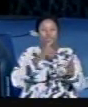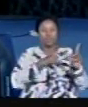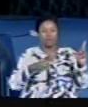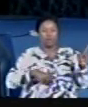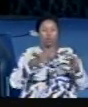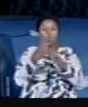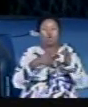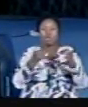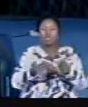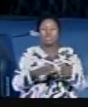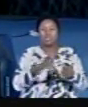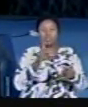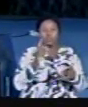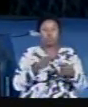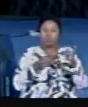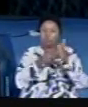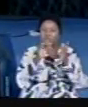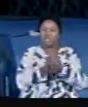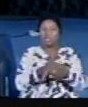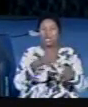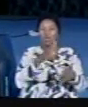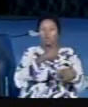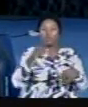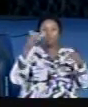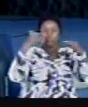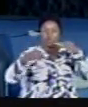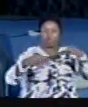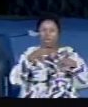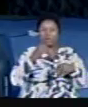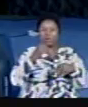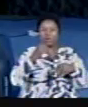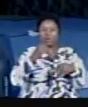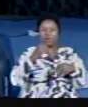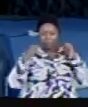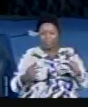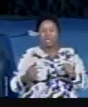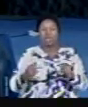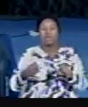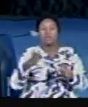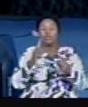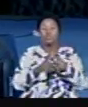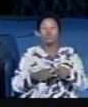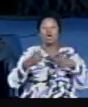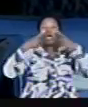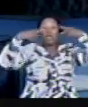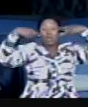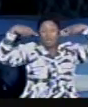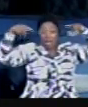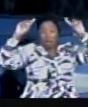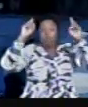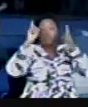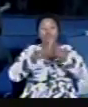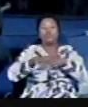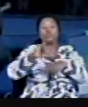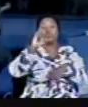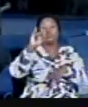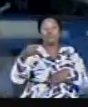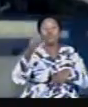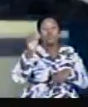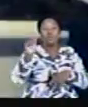of judgment and of might to declare unto Jacob